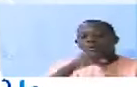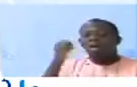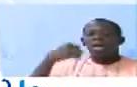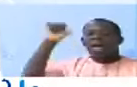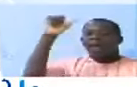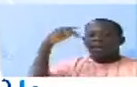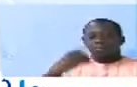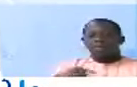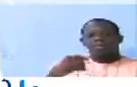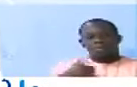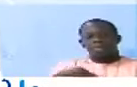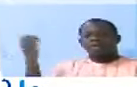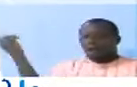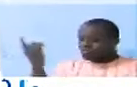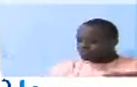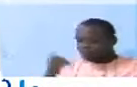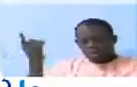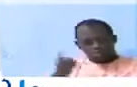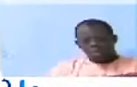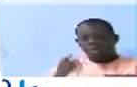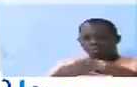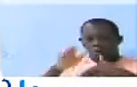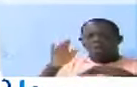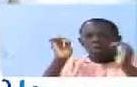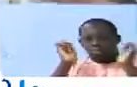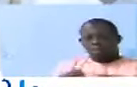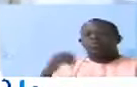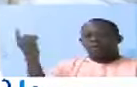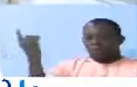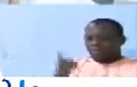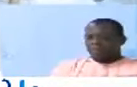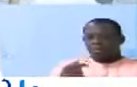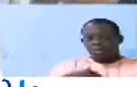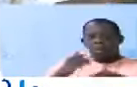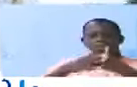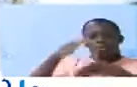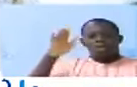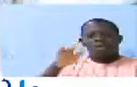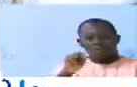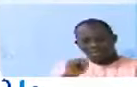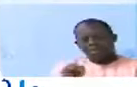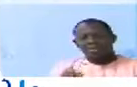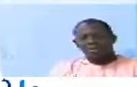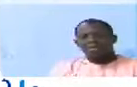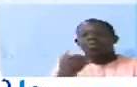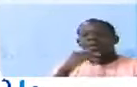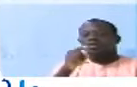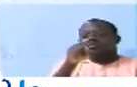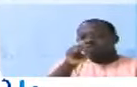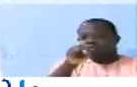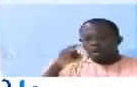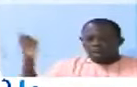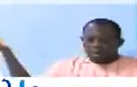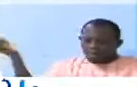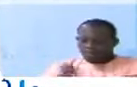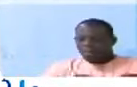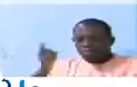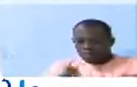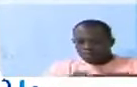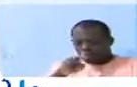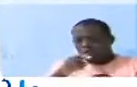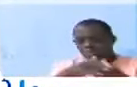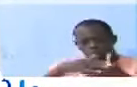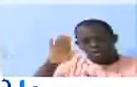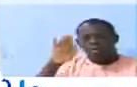can even beat me more than that. Did he beat you more than that? I liberal bank tambi wala